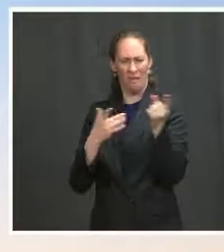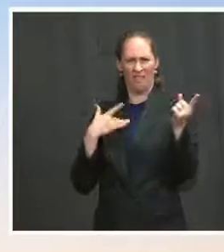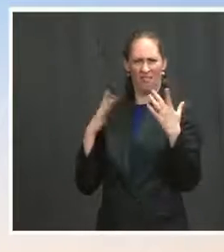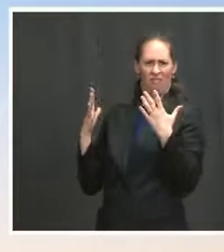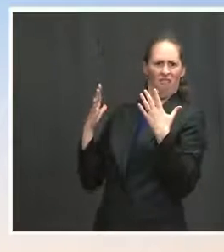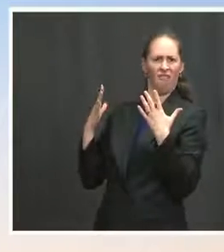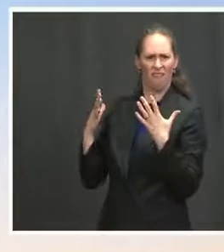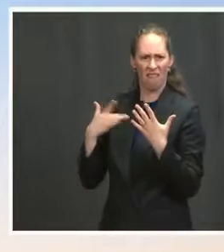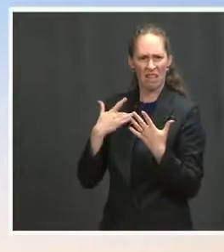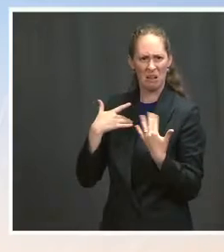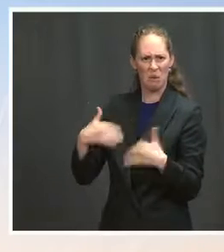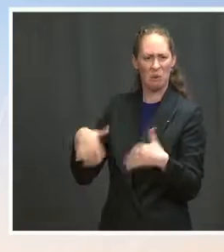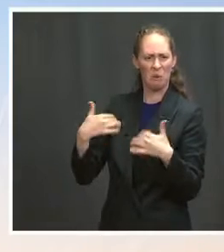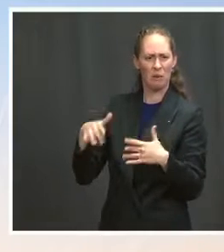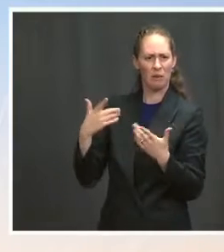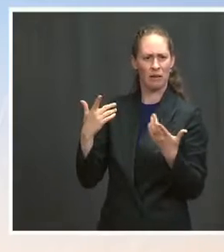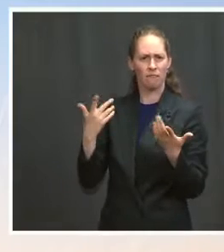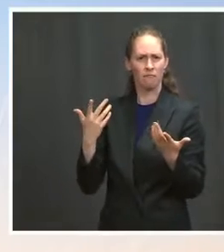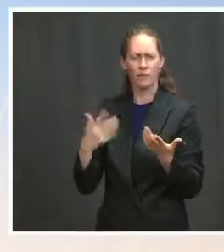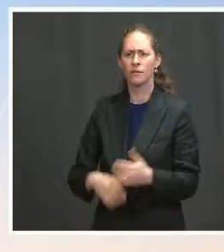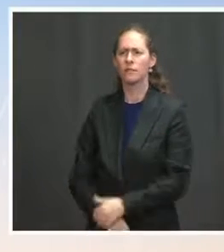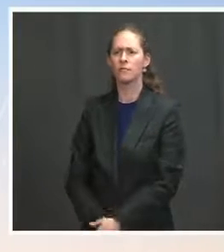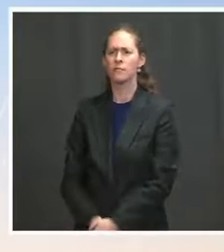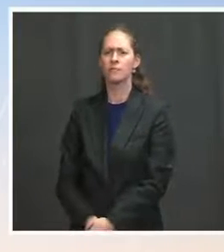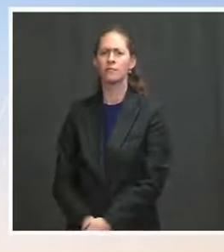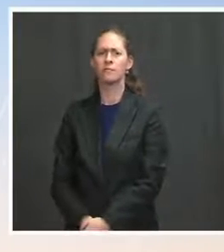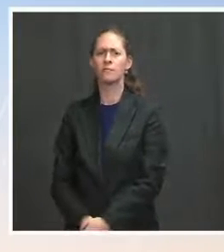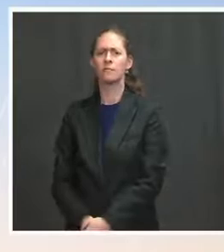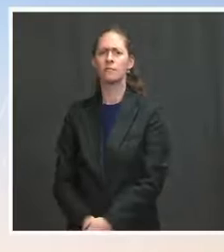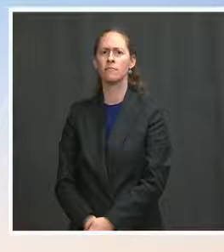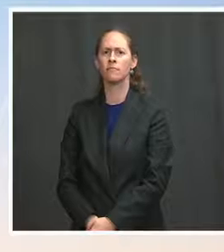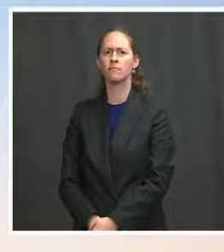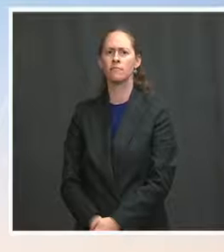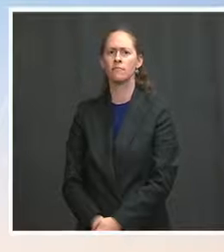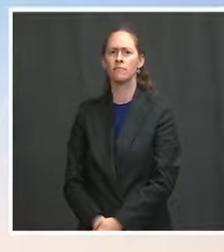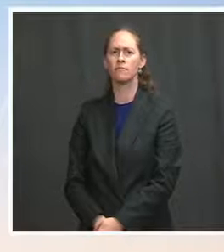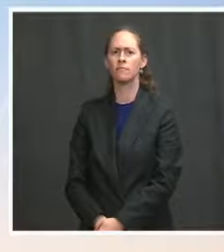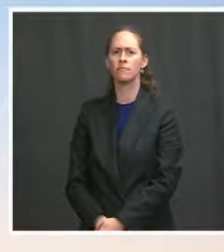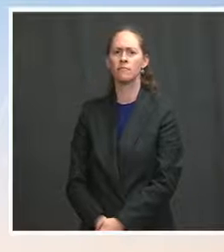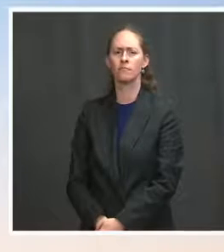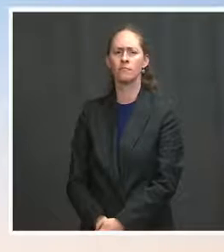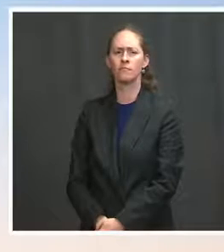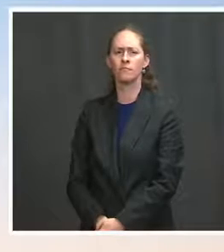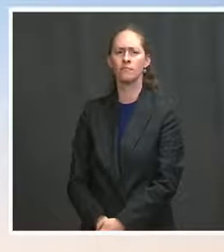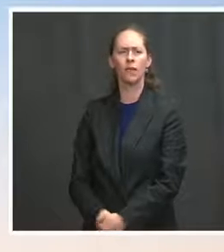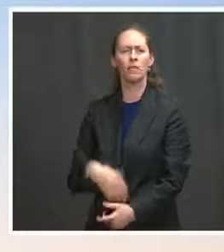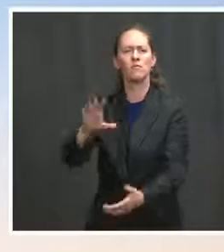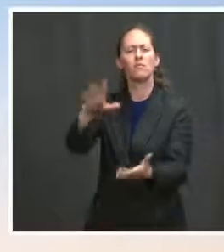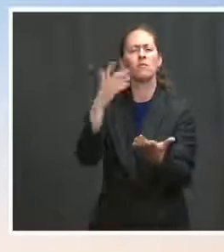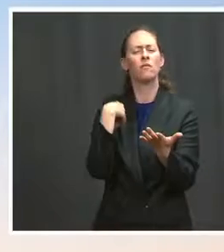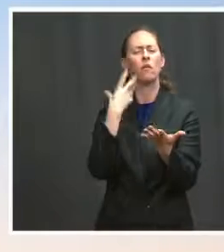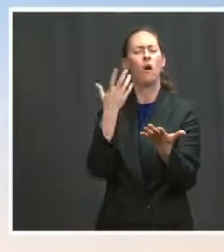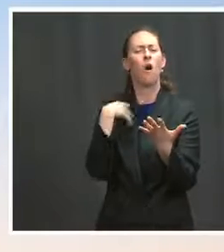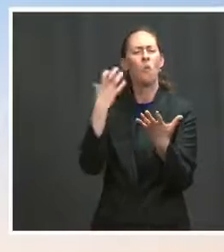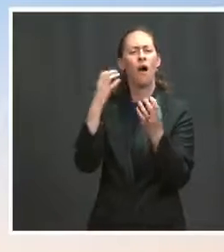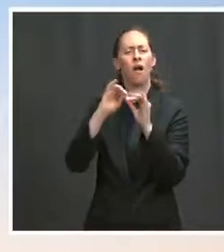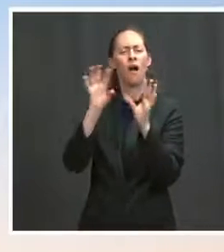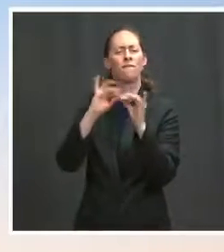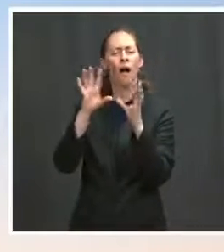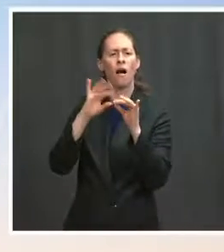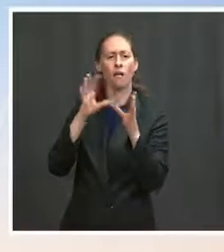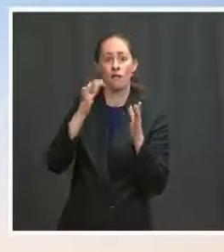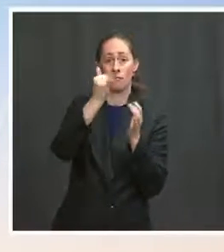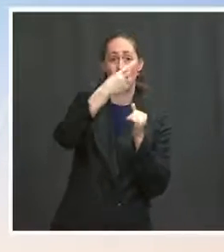frazzled, perhaps would be the word right now, an eloquent one. So digging in on that, if leadership decides to send you the